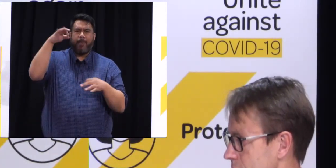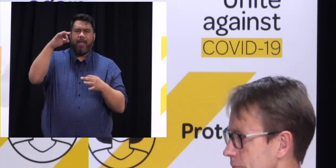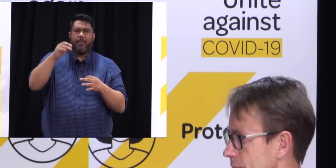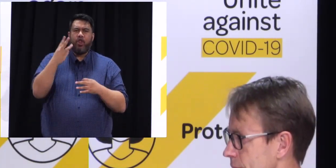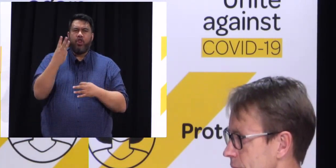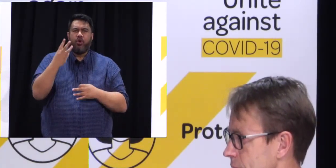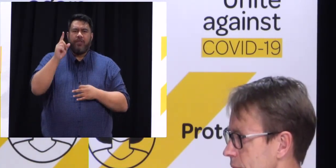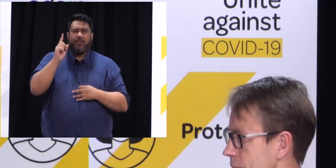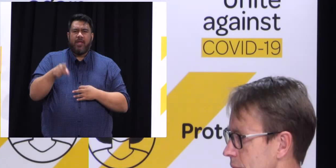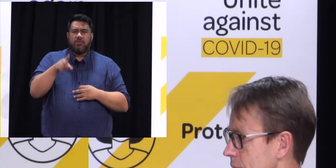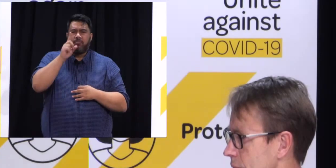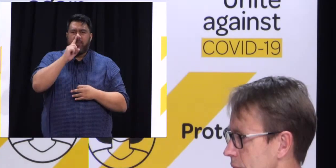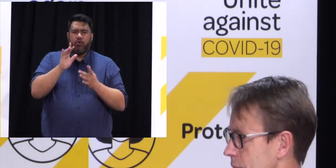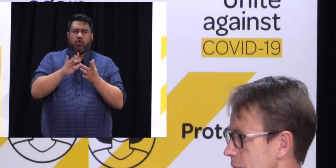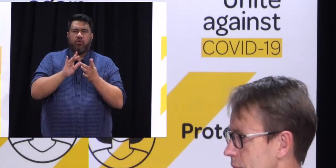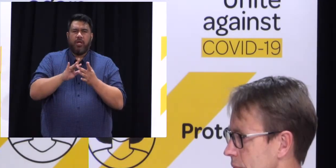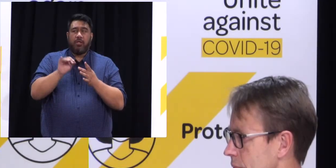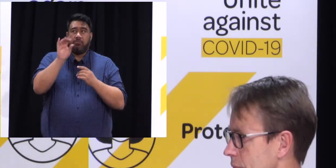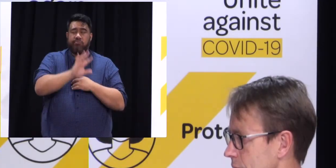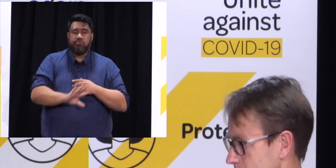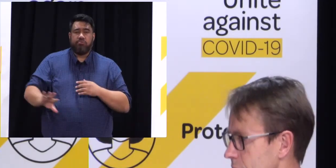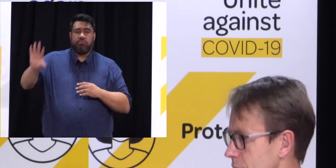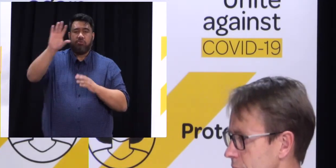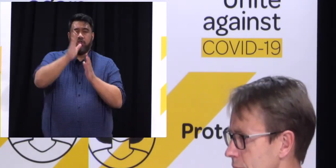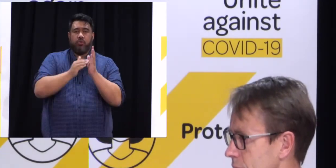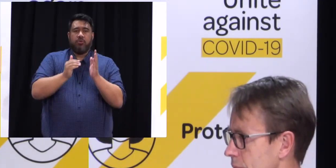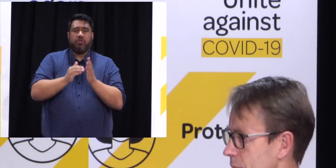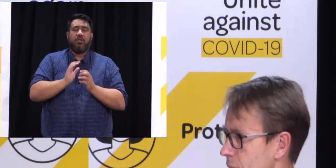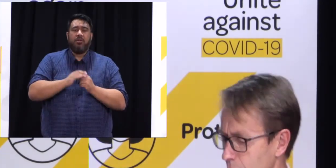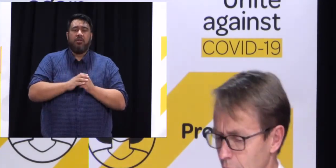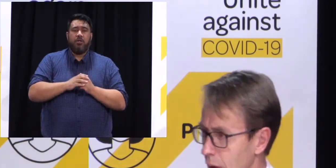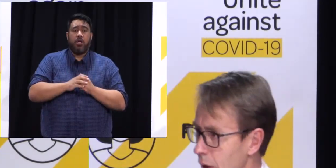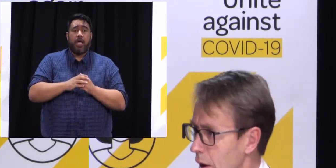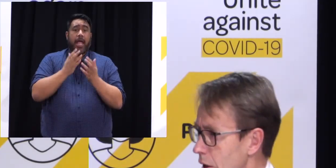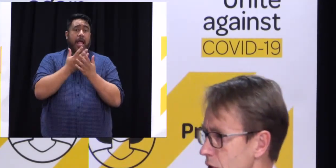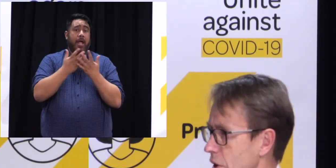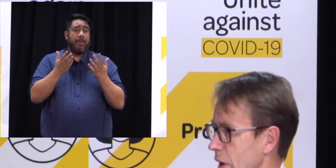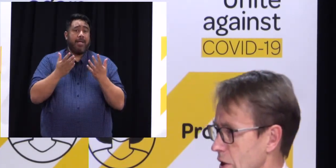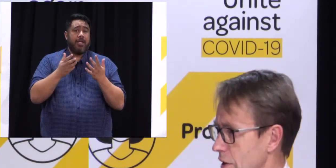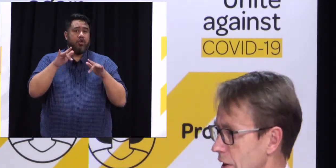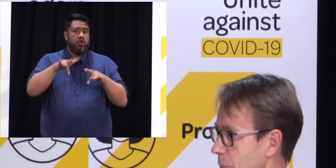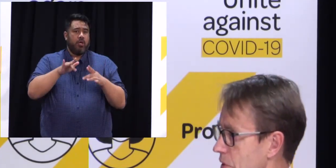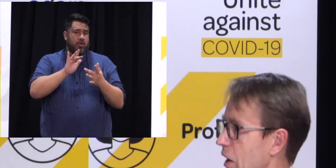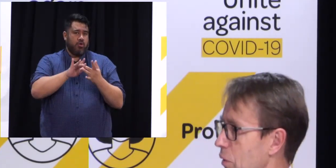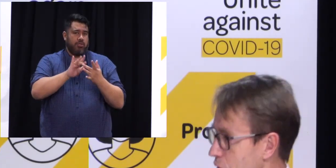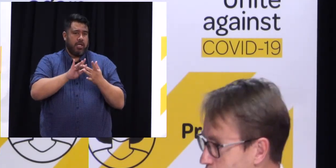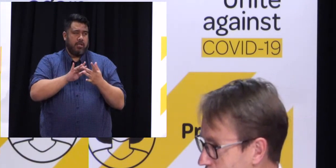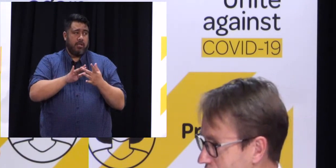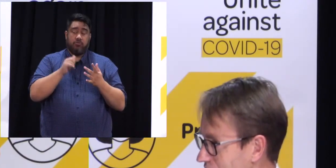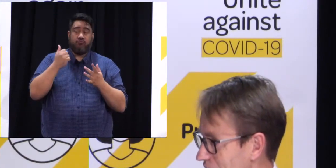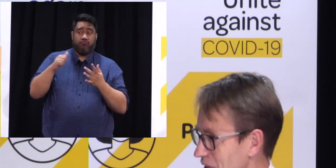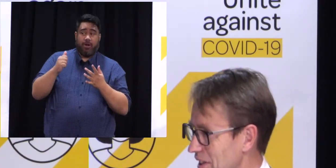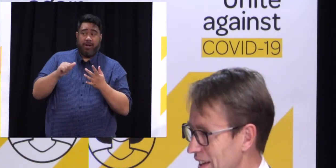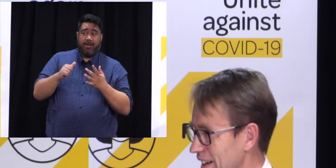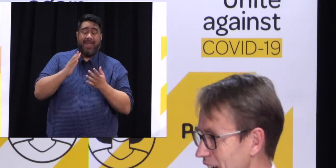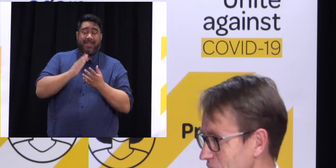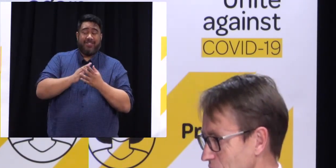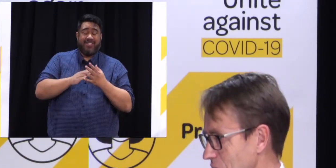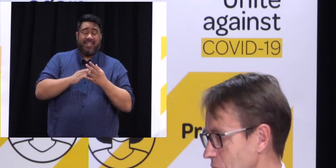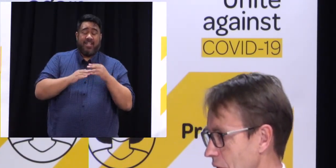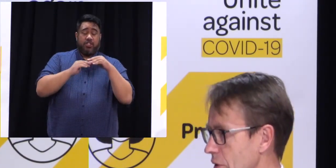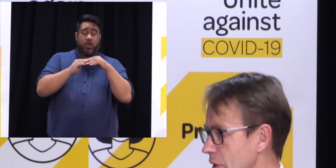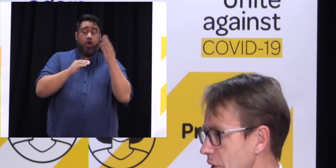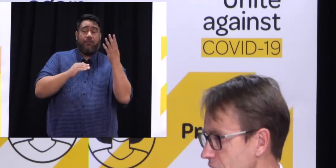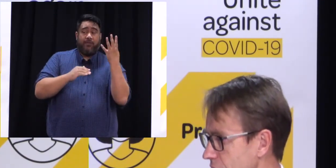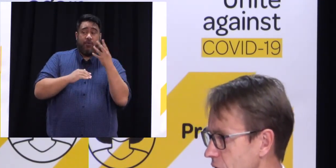the country. Do we know how many are still to be contacted or still to be found? Yes, so actually the number's now over 14,000 as it's